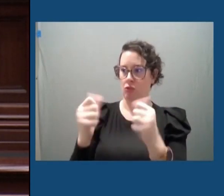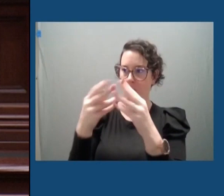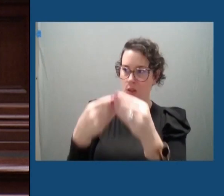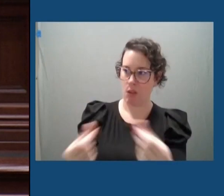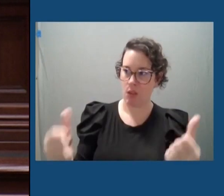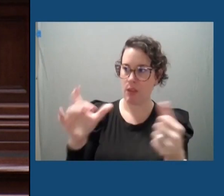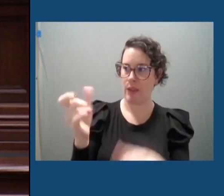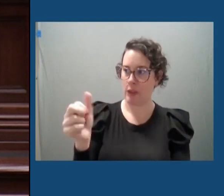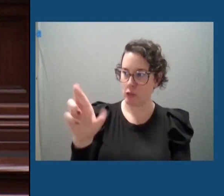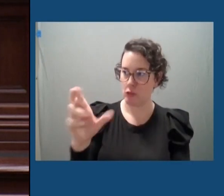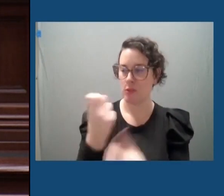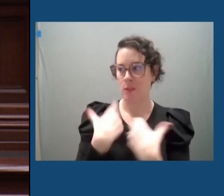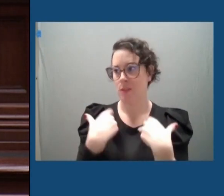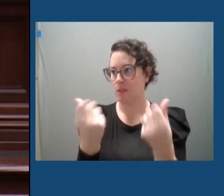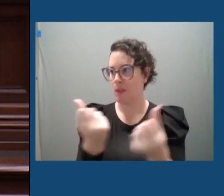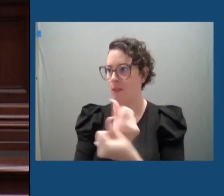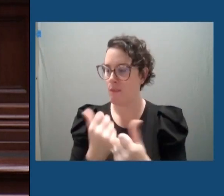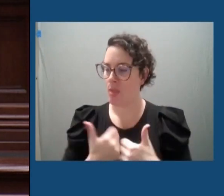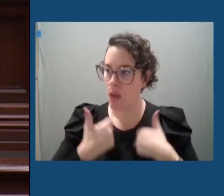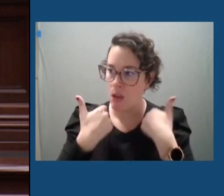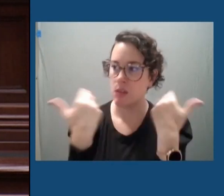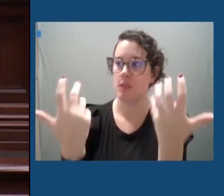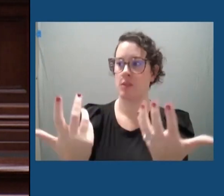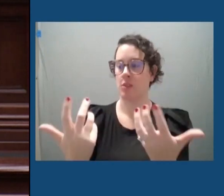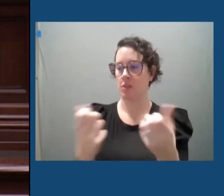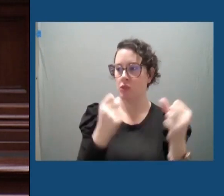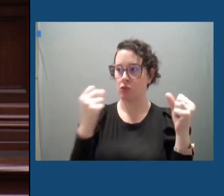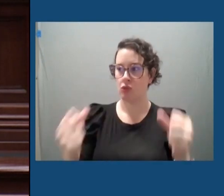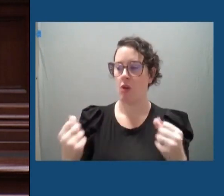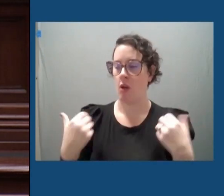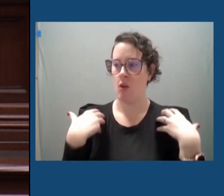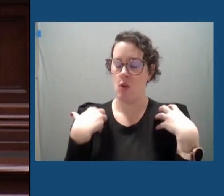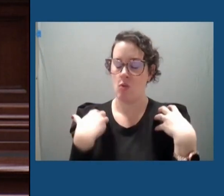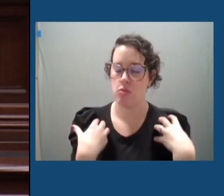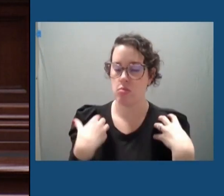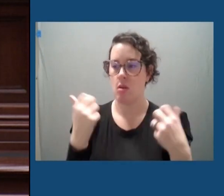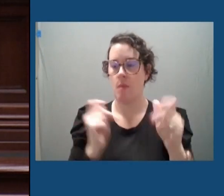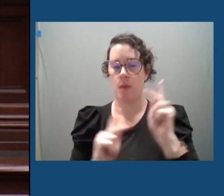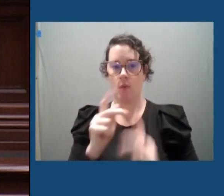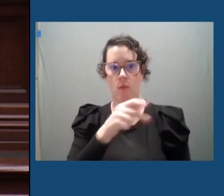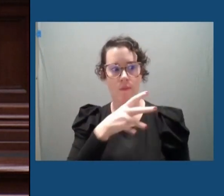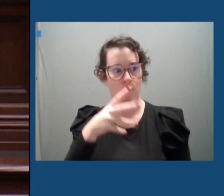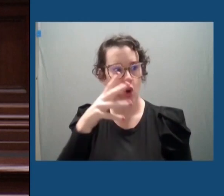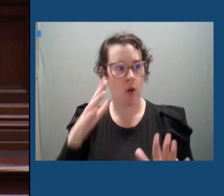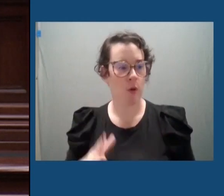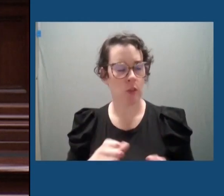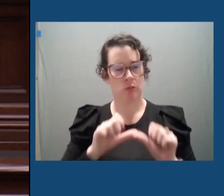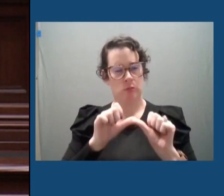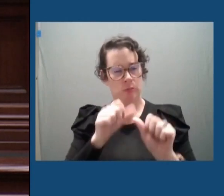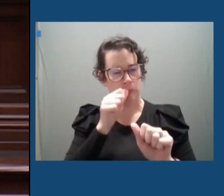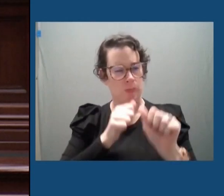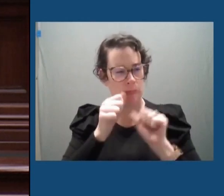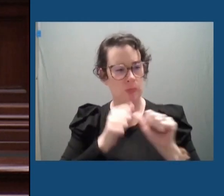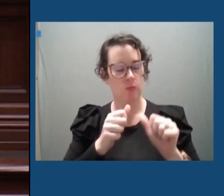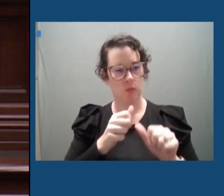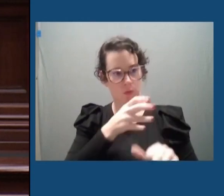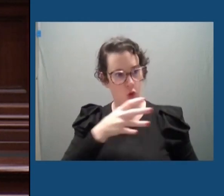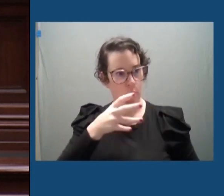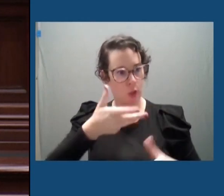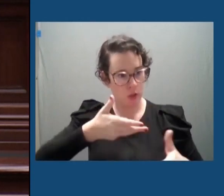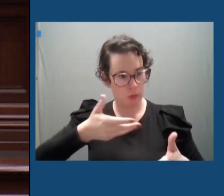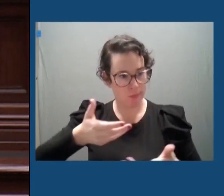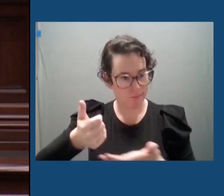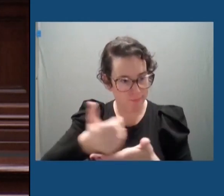lives. It's the strong shoulders of our hardworking farmers cultivating their fields and feeding our